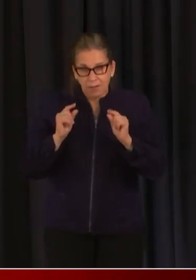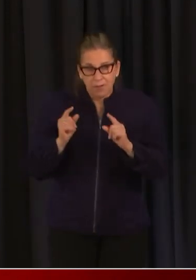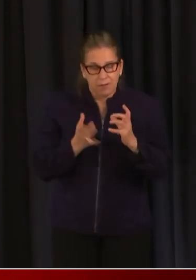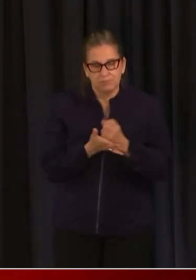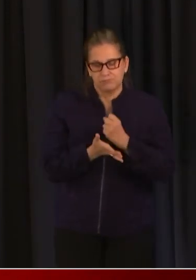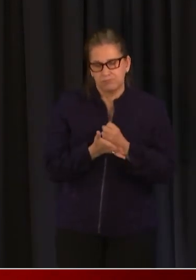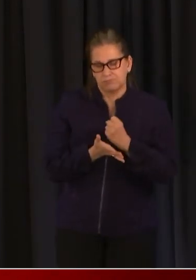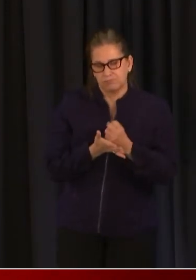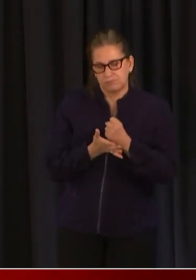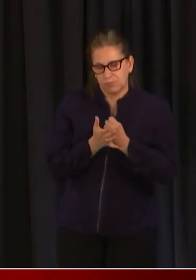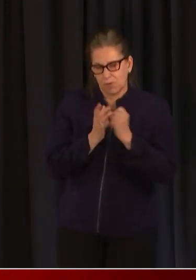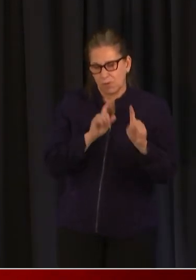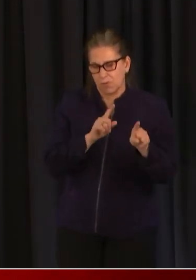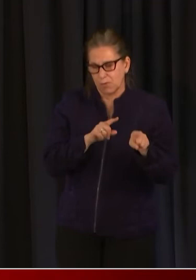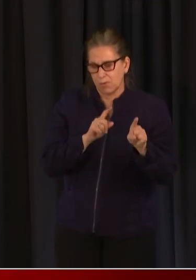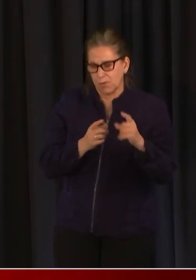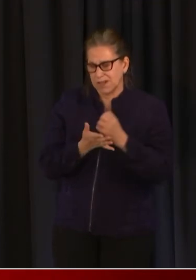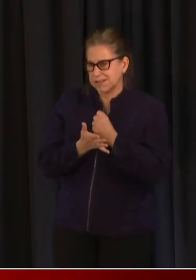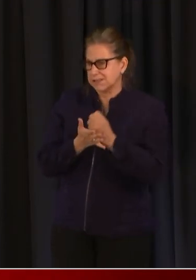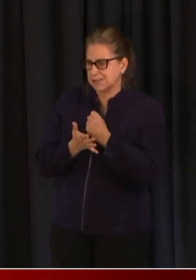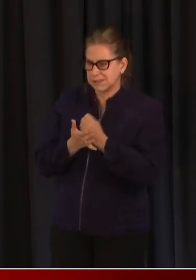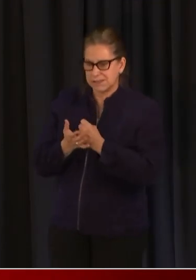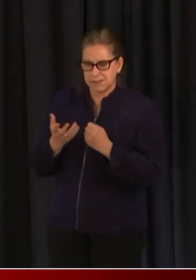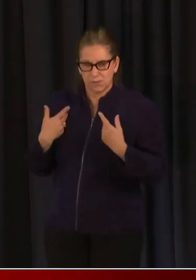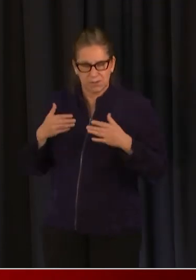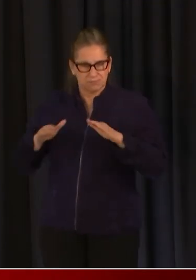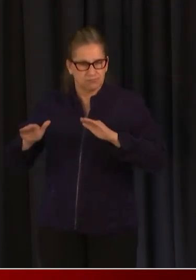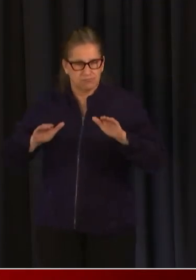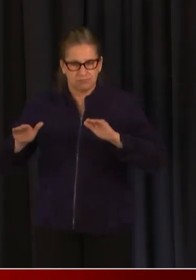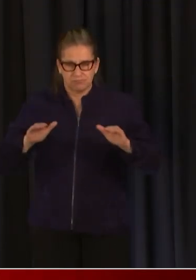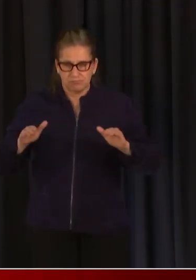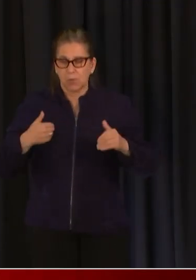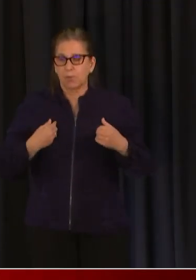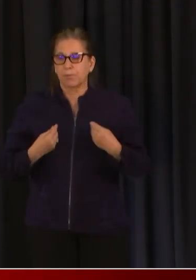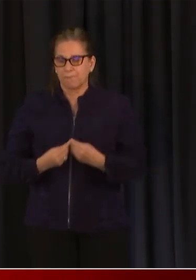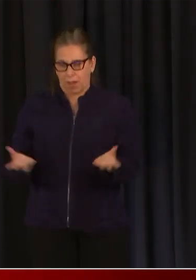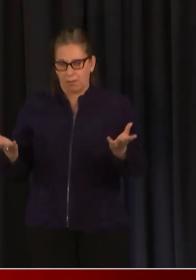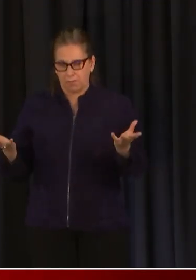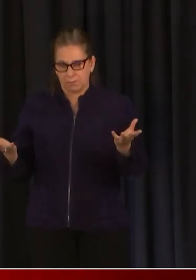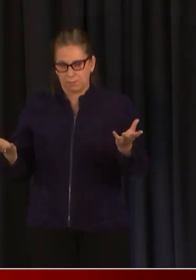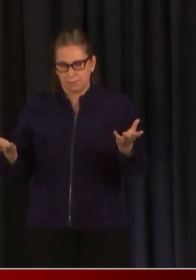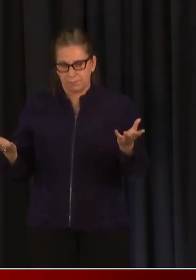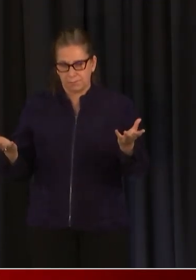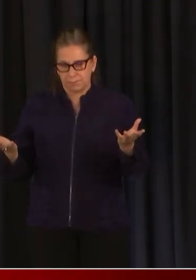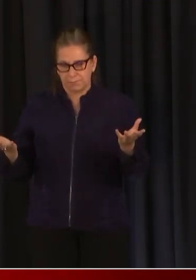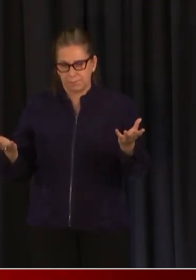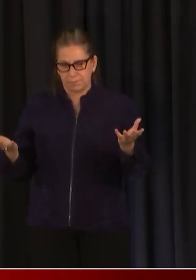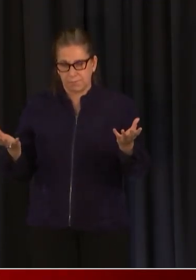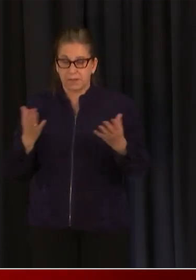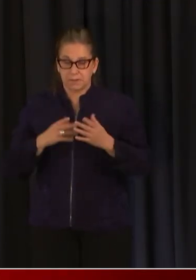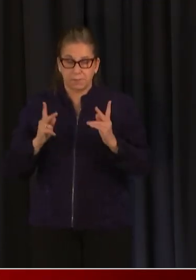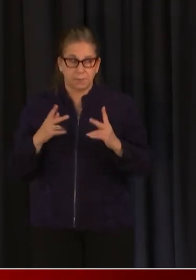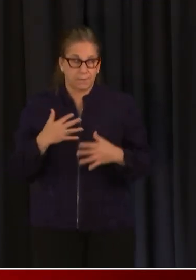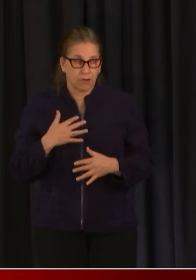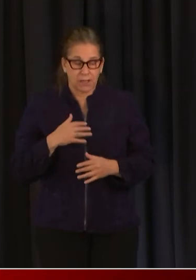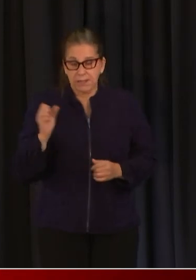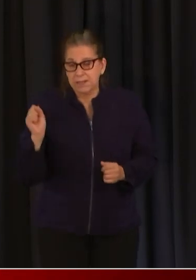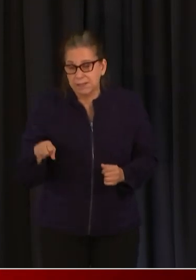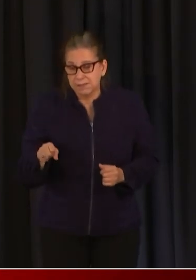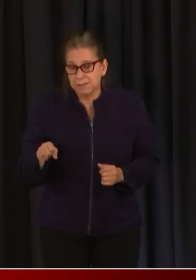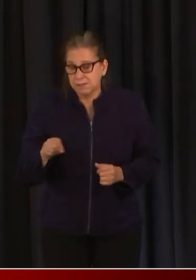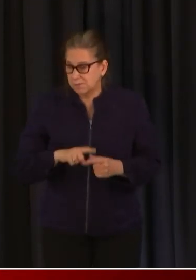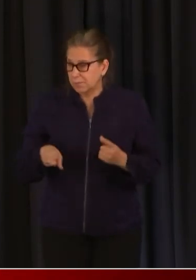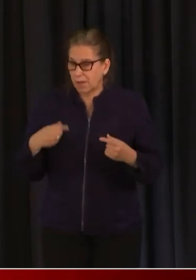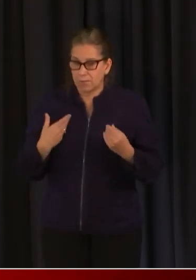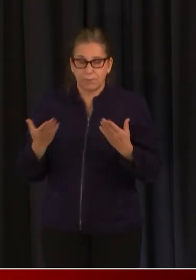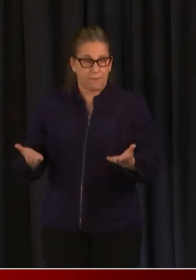that were rare, but displayed prominently in the media, and just say, that's not a system I want to engage with. So what we